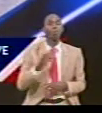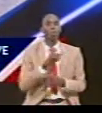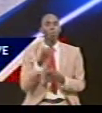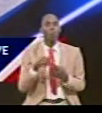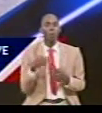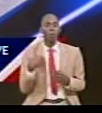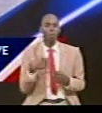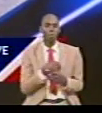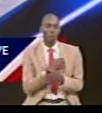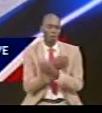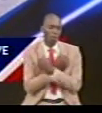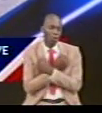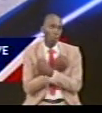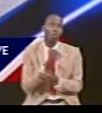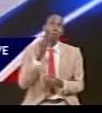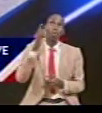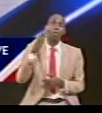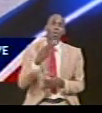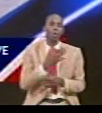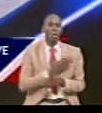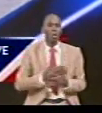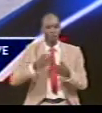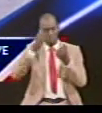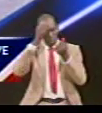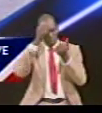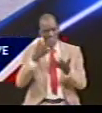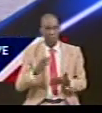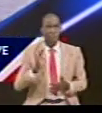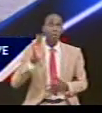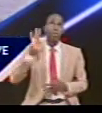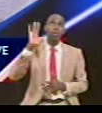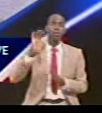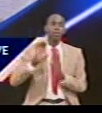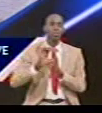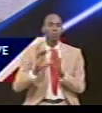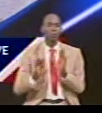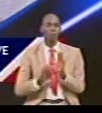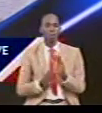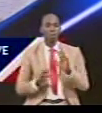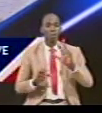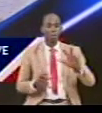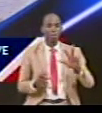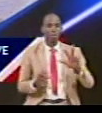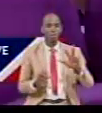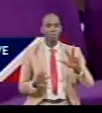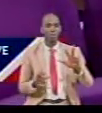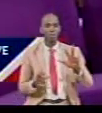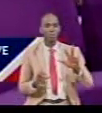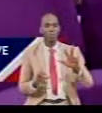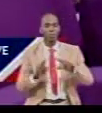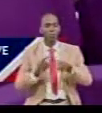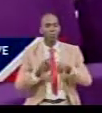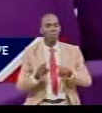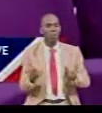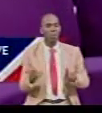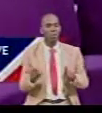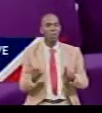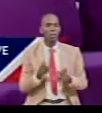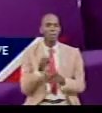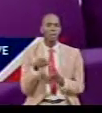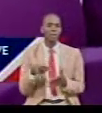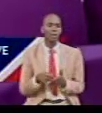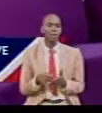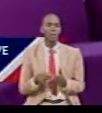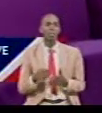and keep his commandments. Verse 3 there, in verse 3 it says, for this